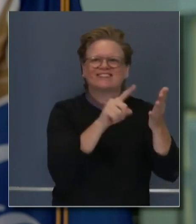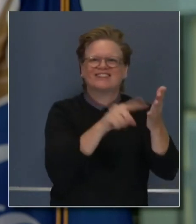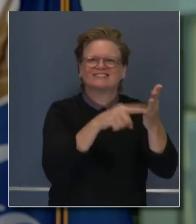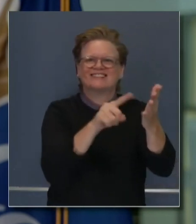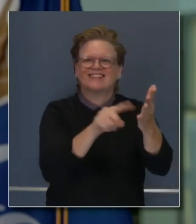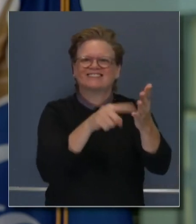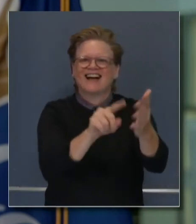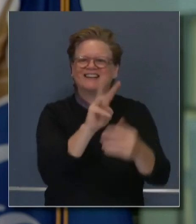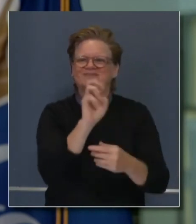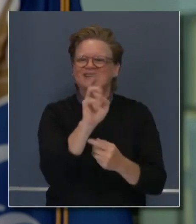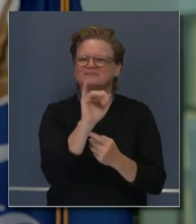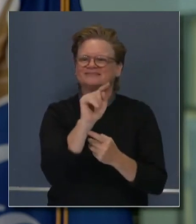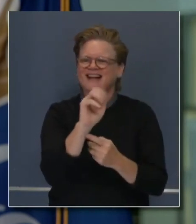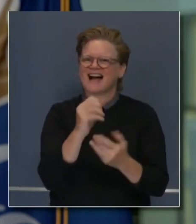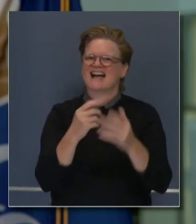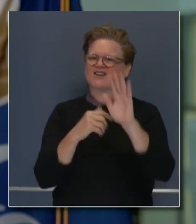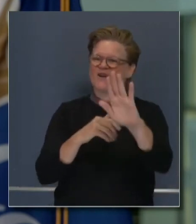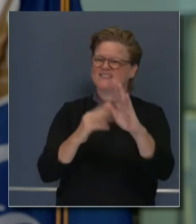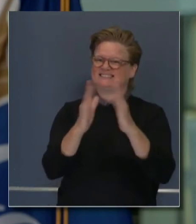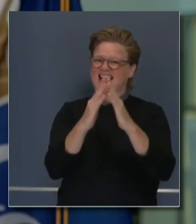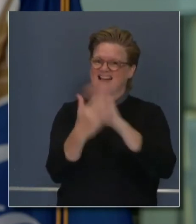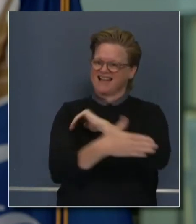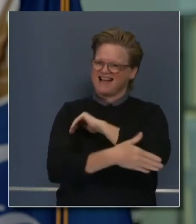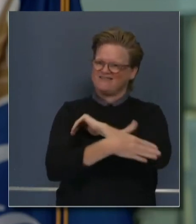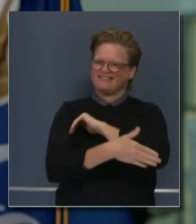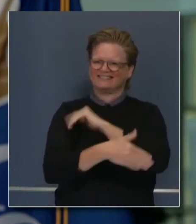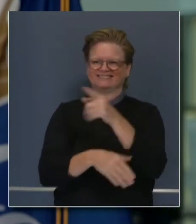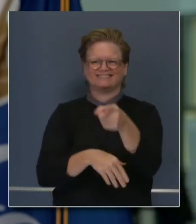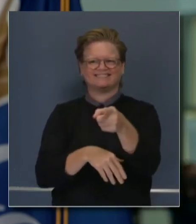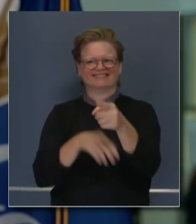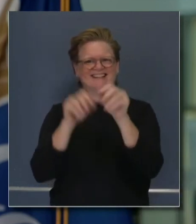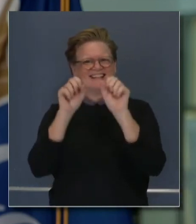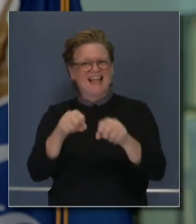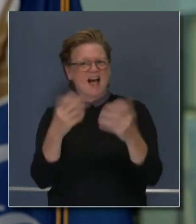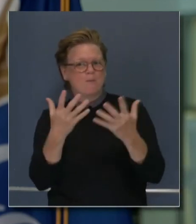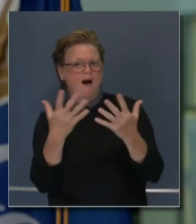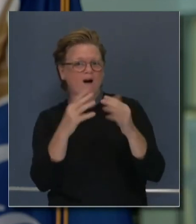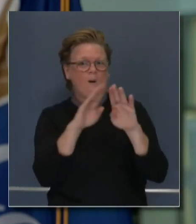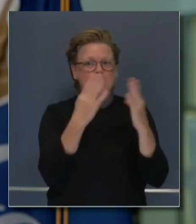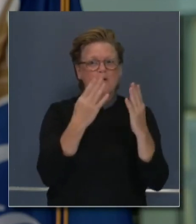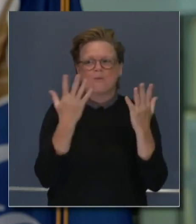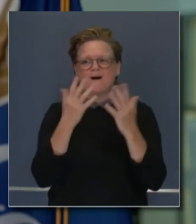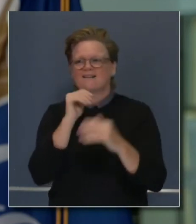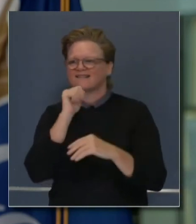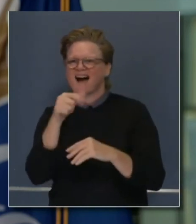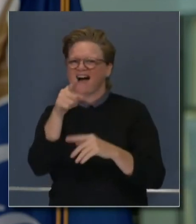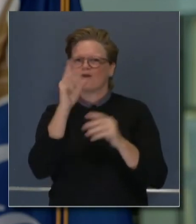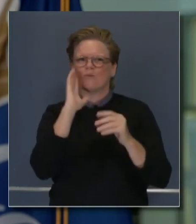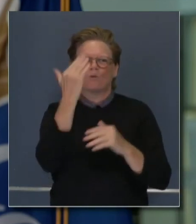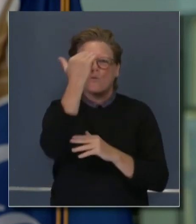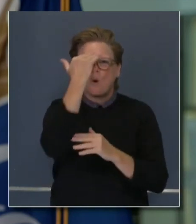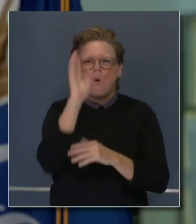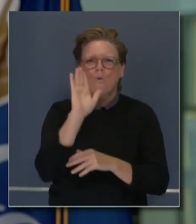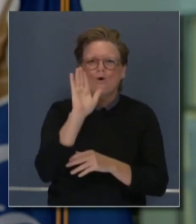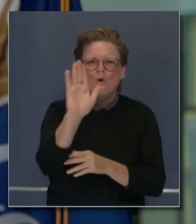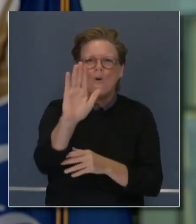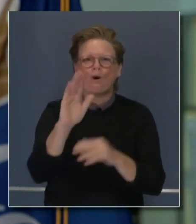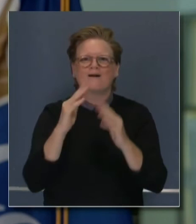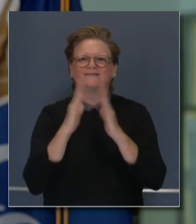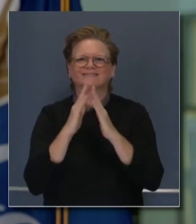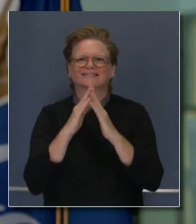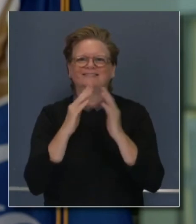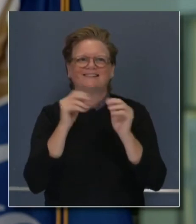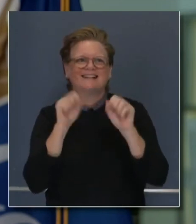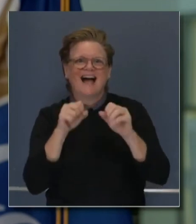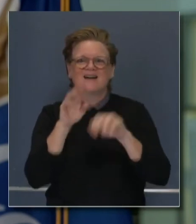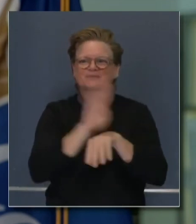they'll be impacted and affected. But everything you said, appreciate the illumination. What you highlighted is accurate and is well